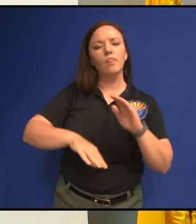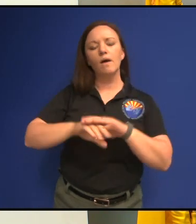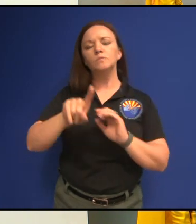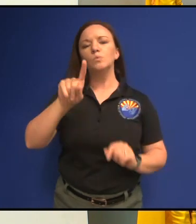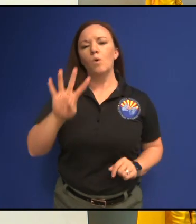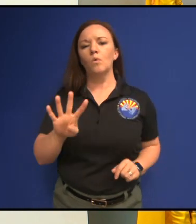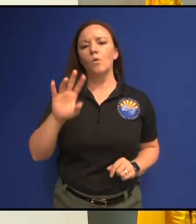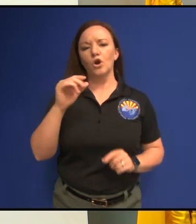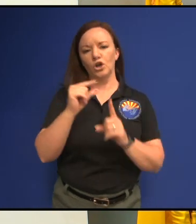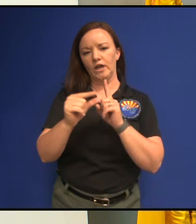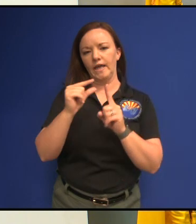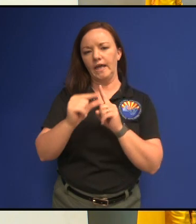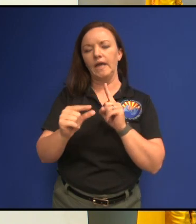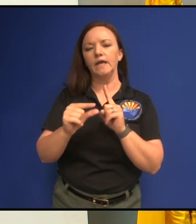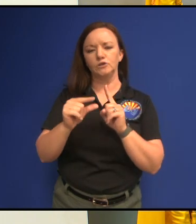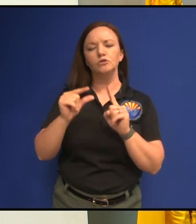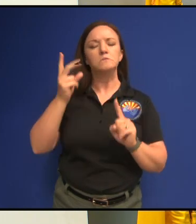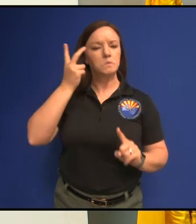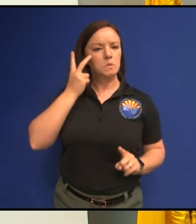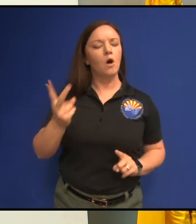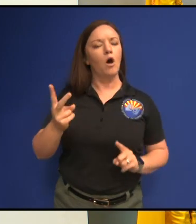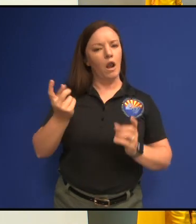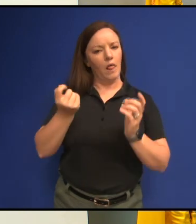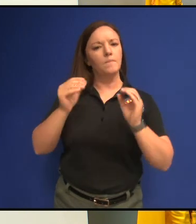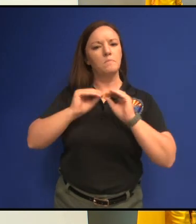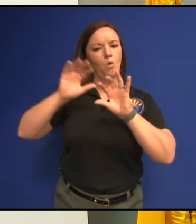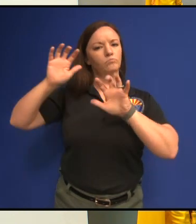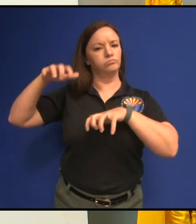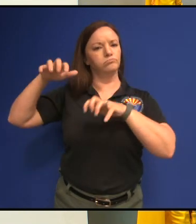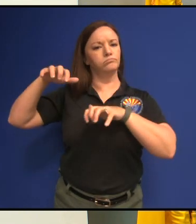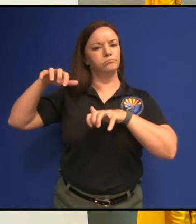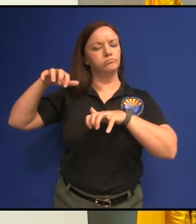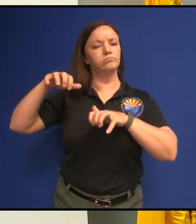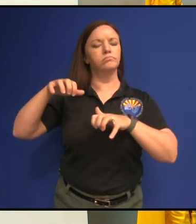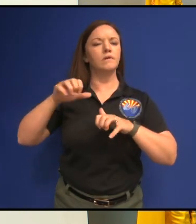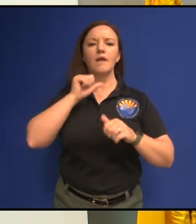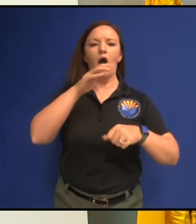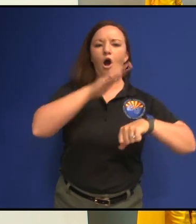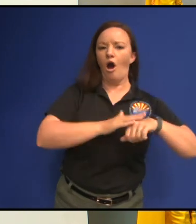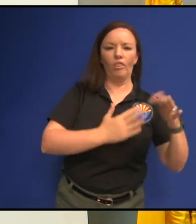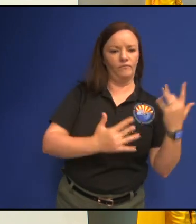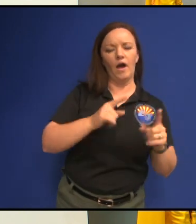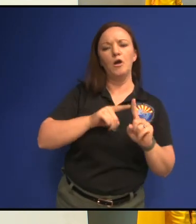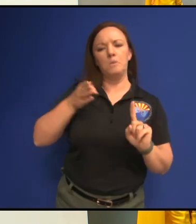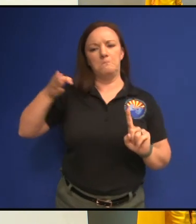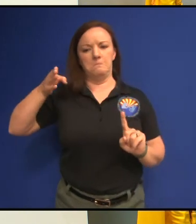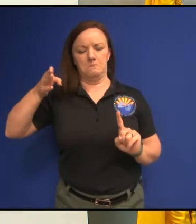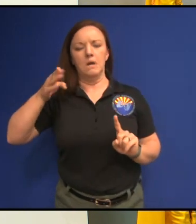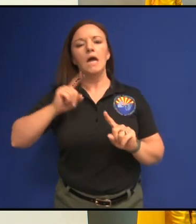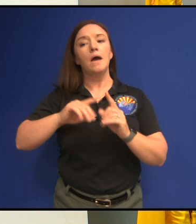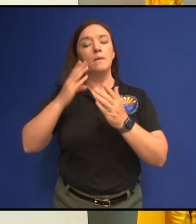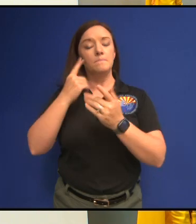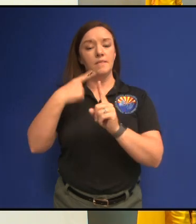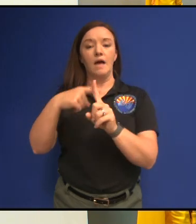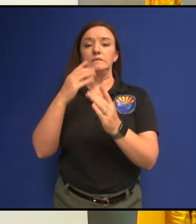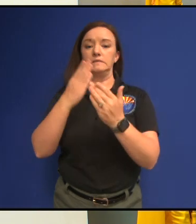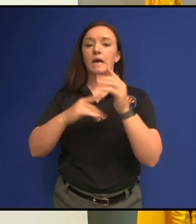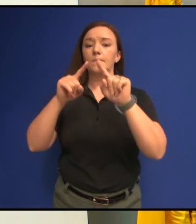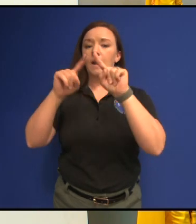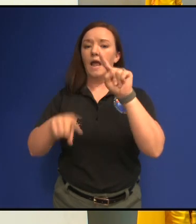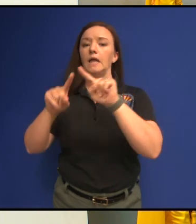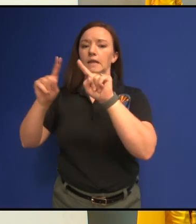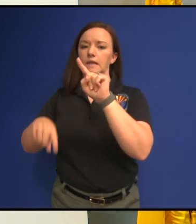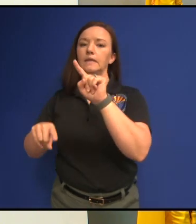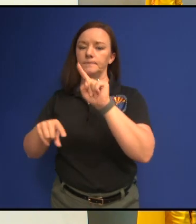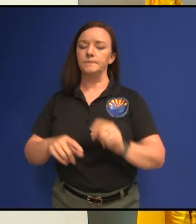into the northern wilderness area, we did see quite a little bit of rain, but also a little bit of lightning activity as those storms moved